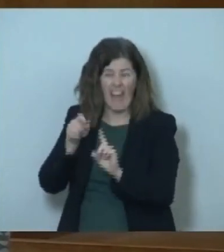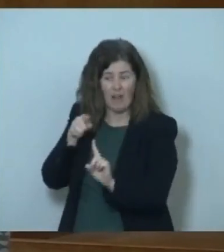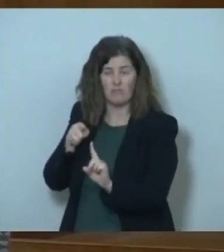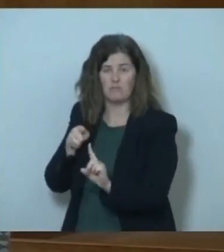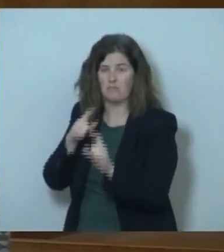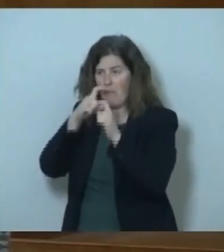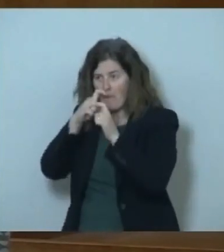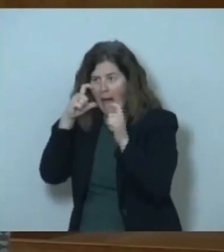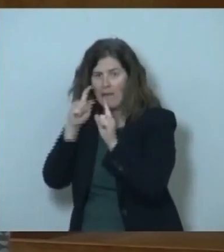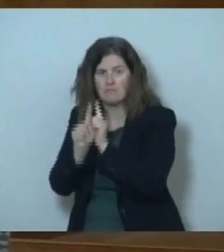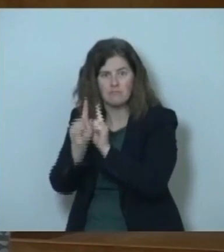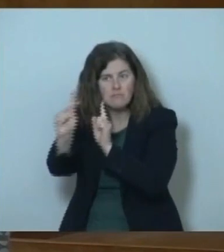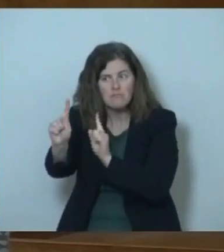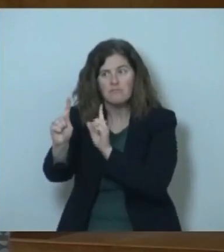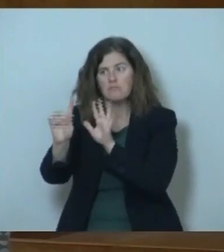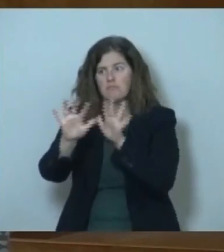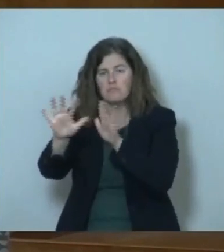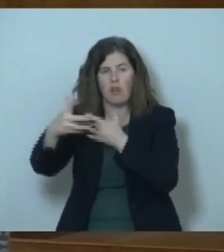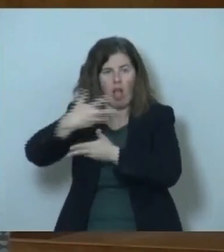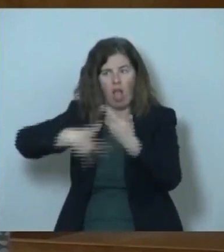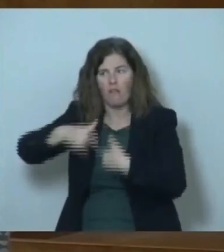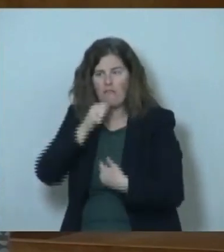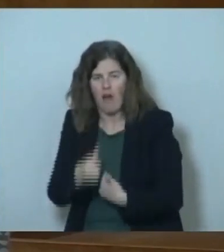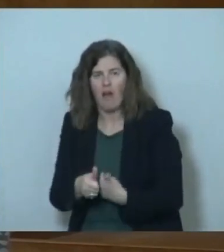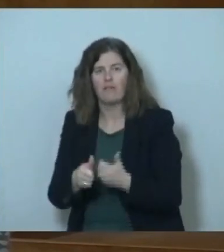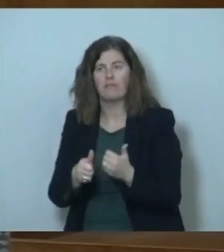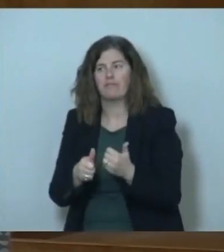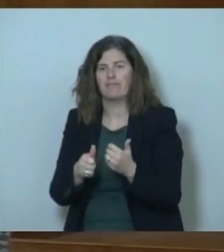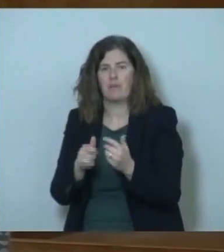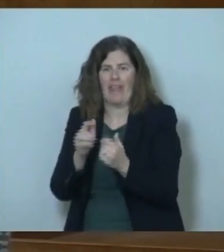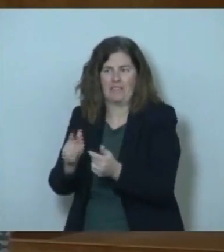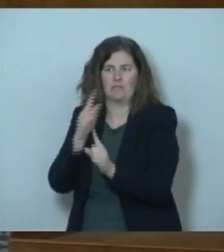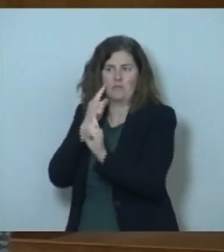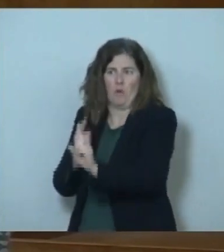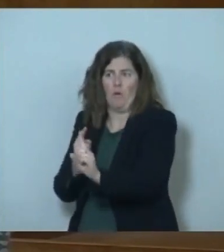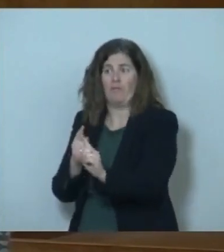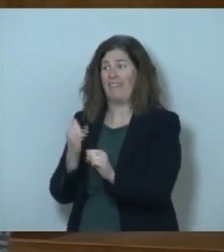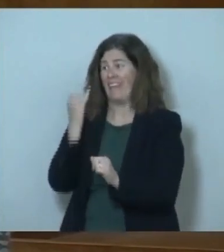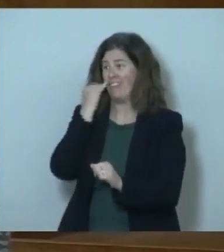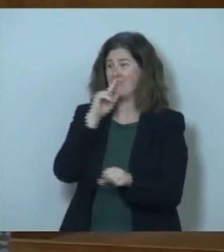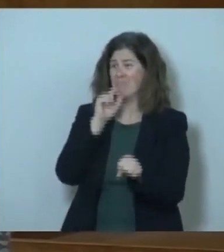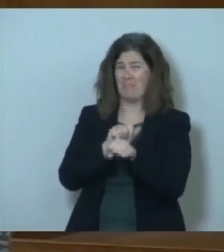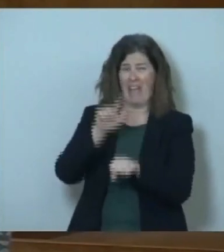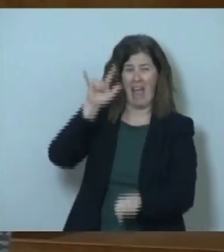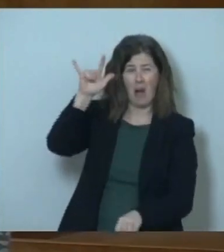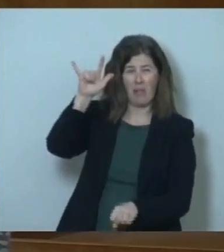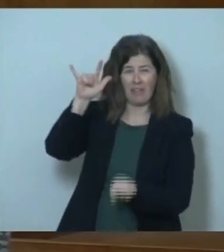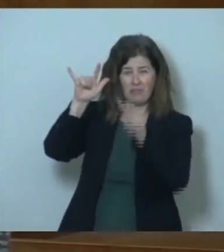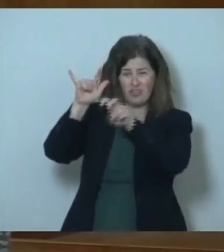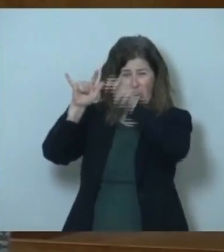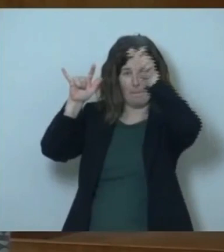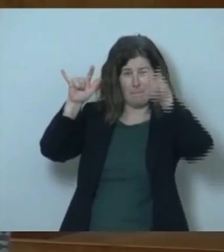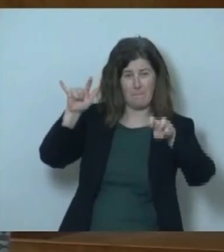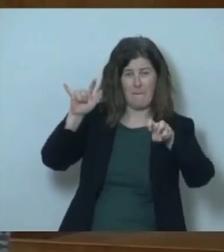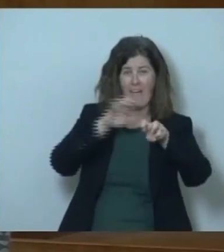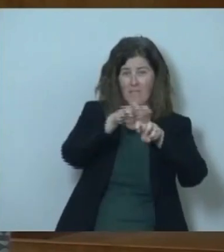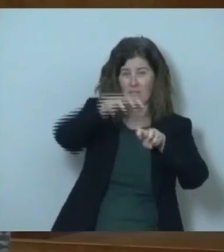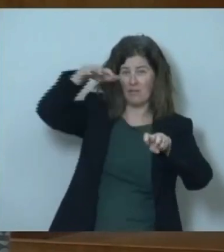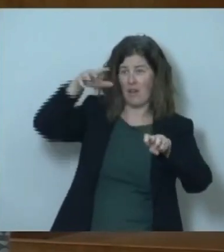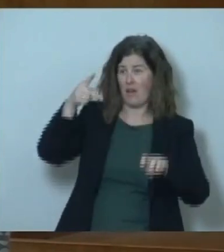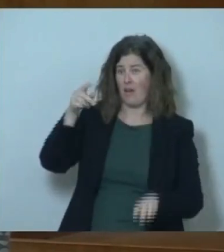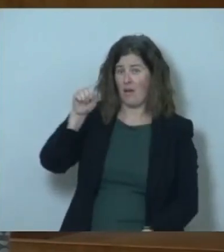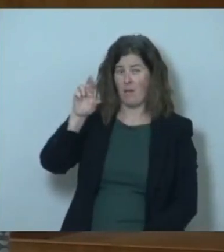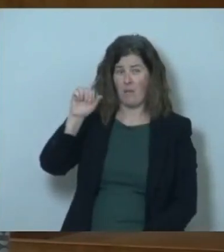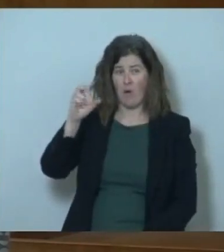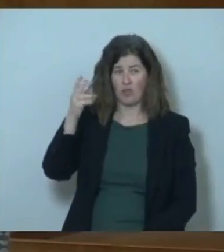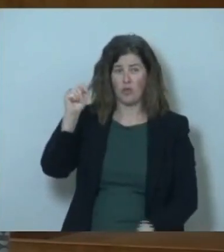the virus. It's though if we had jumped out of an airplane with a parachute on and we're gradually descending and